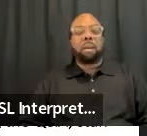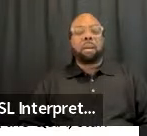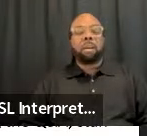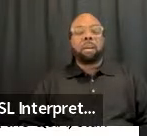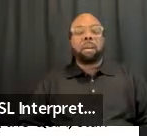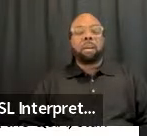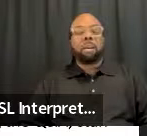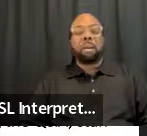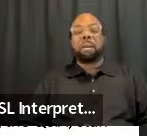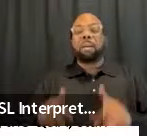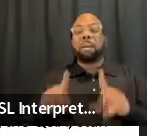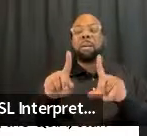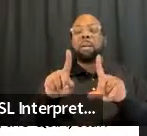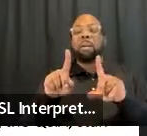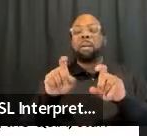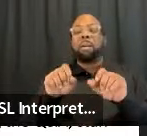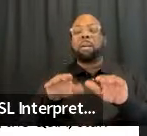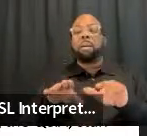Test.